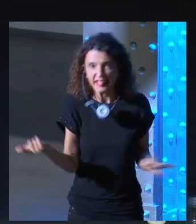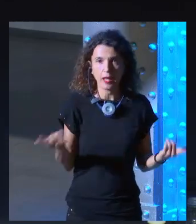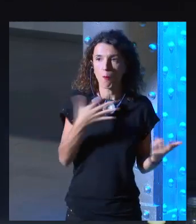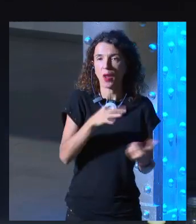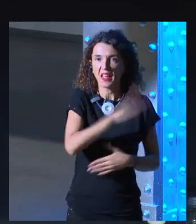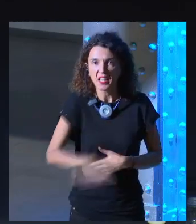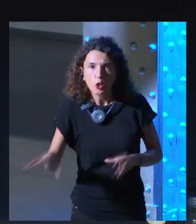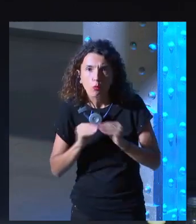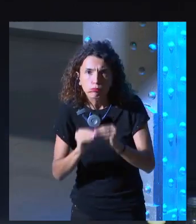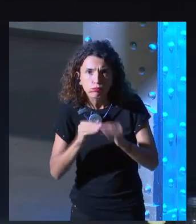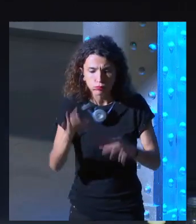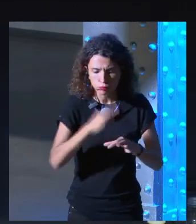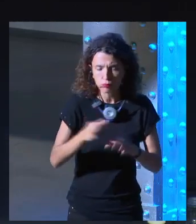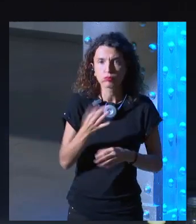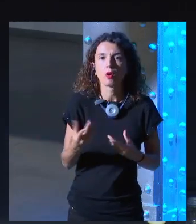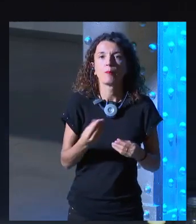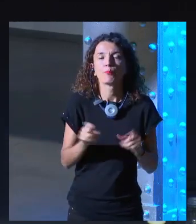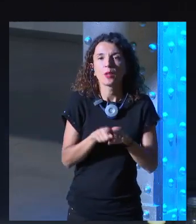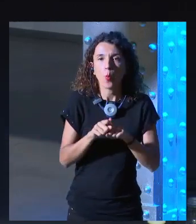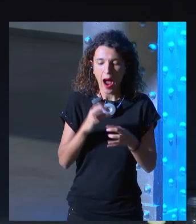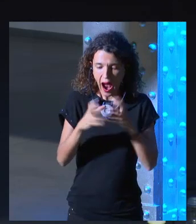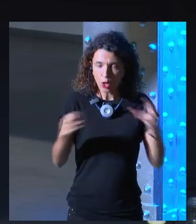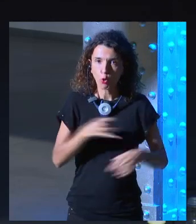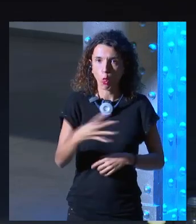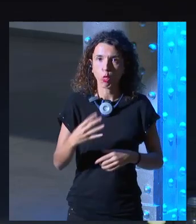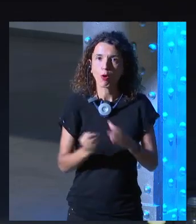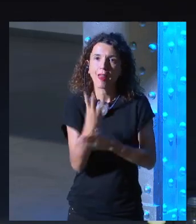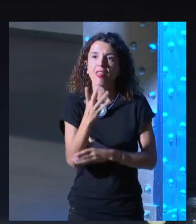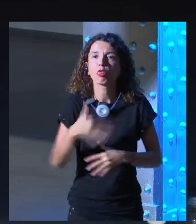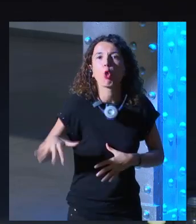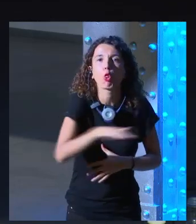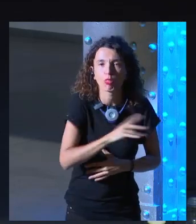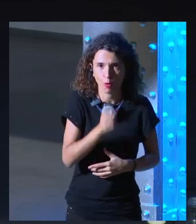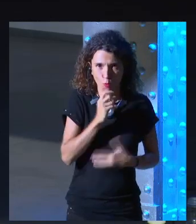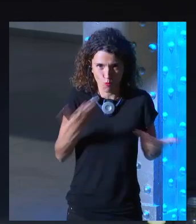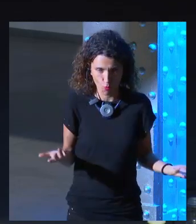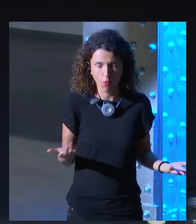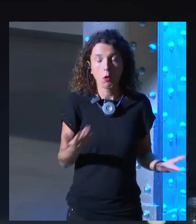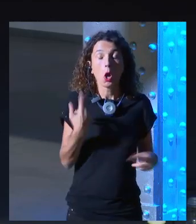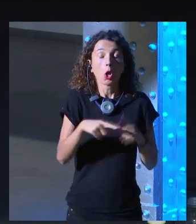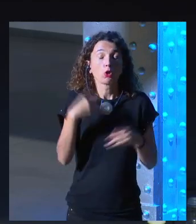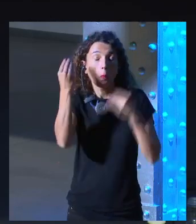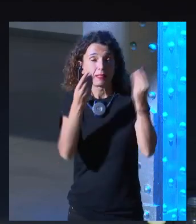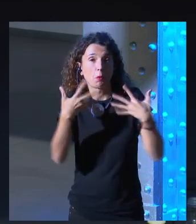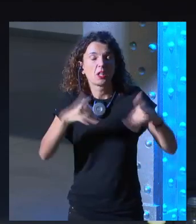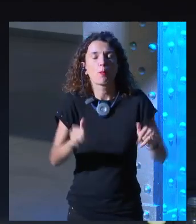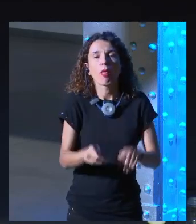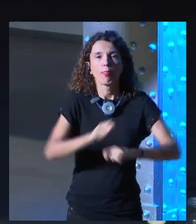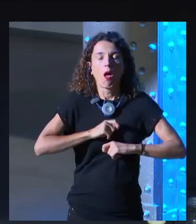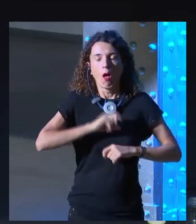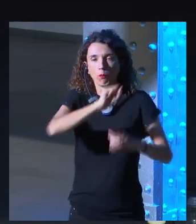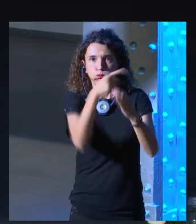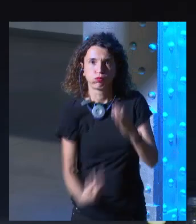was the cotton grown? Things that we don't want to have to think about. It's so tiring. But we still have to do